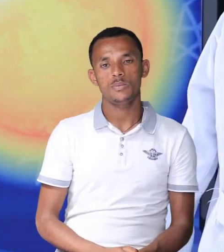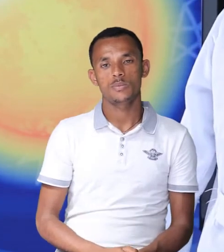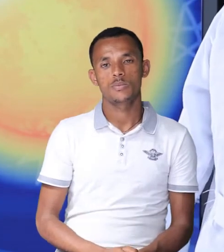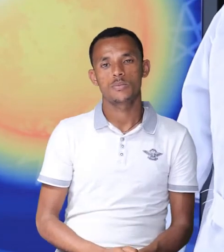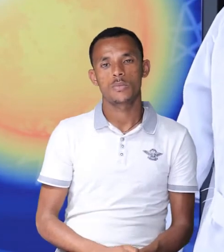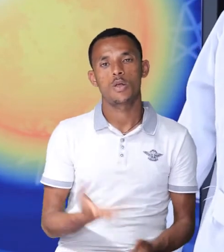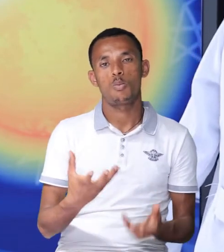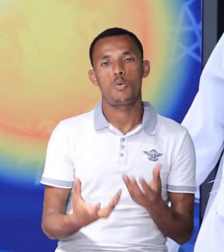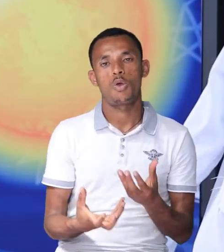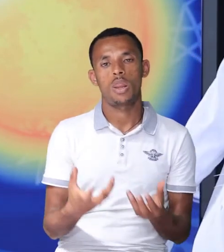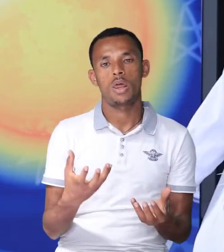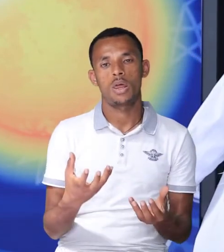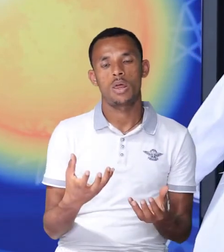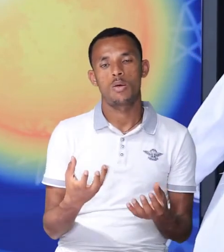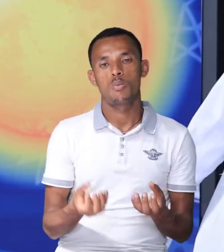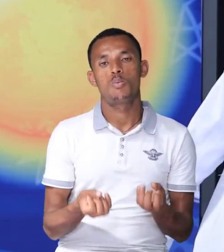boiling,